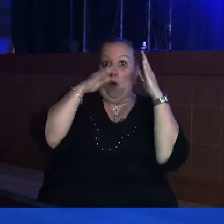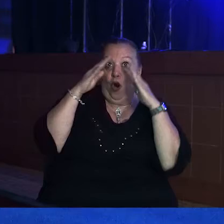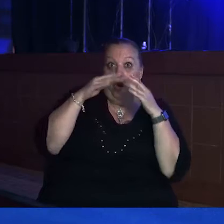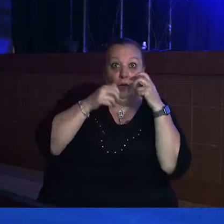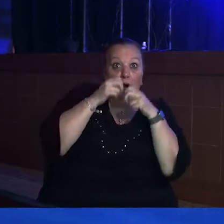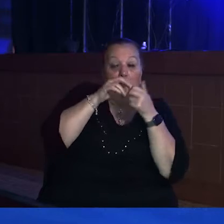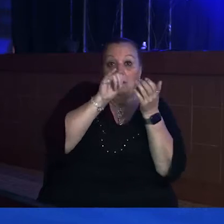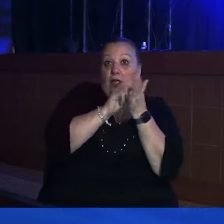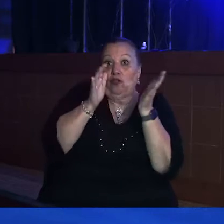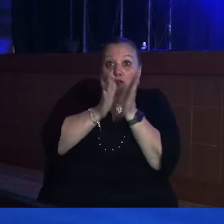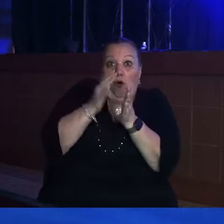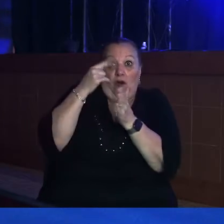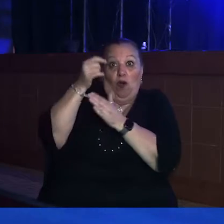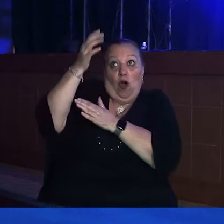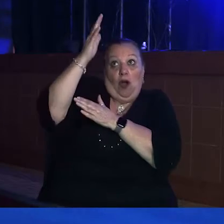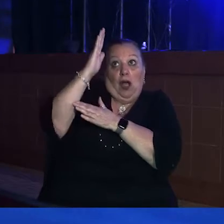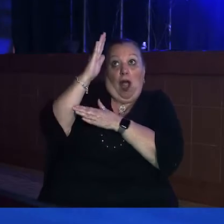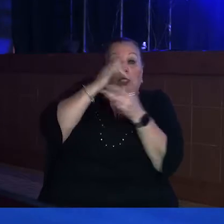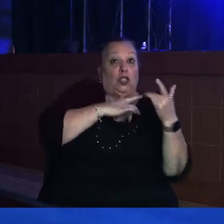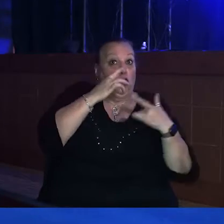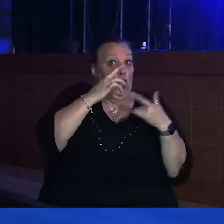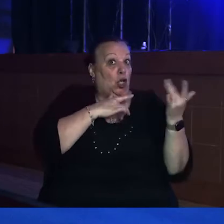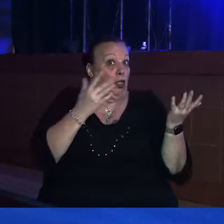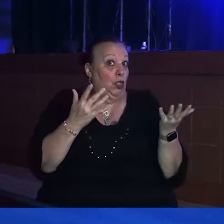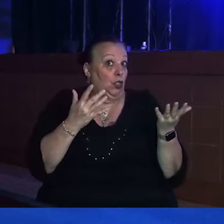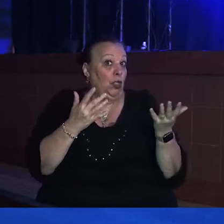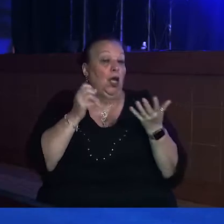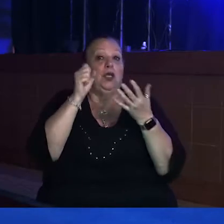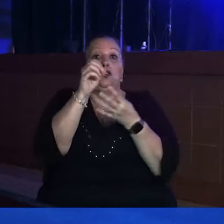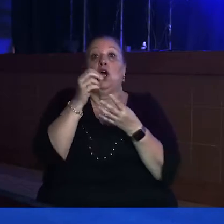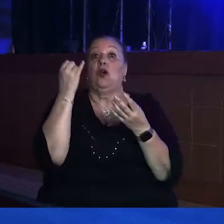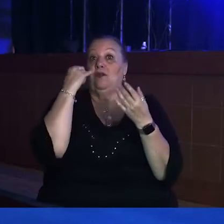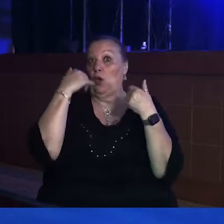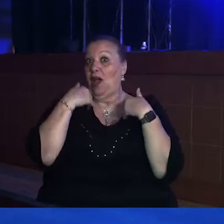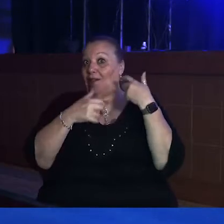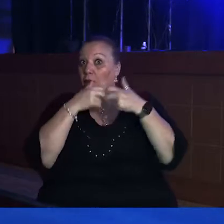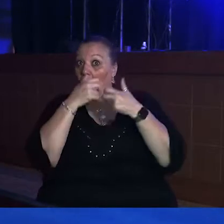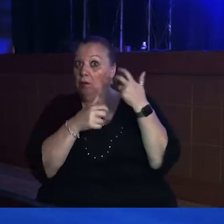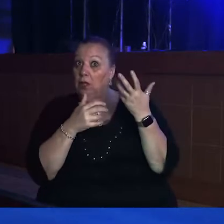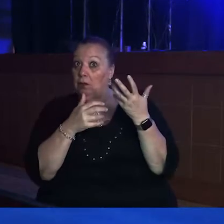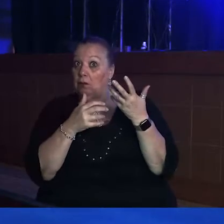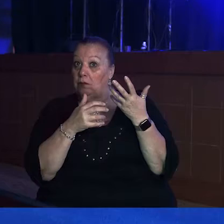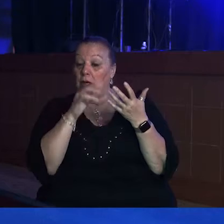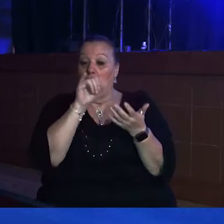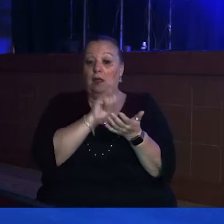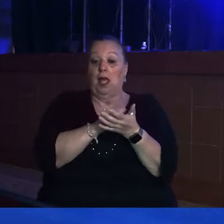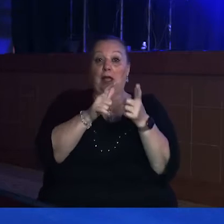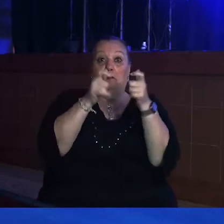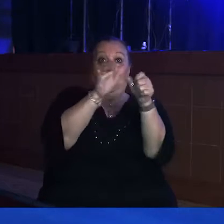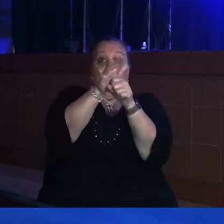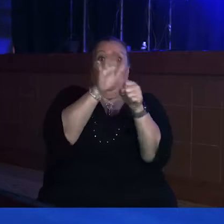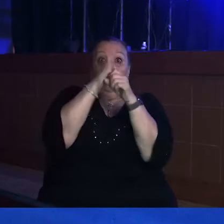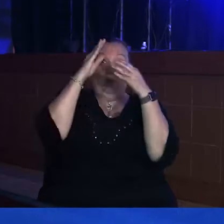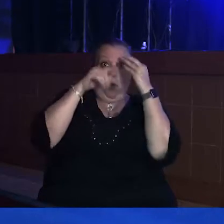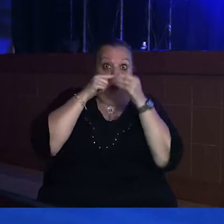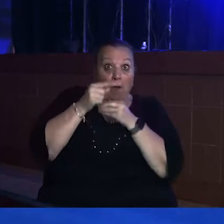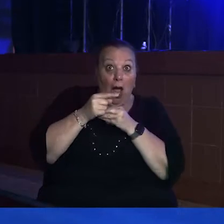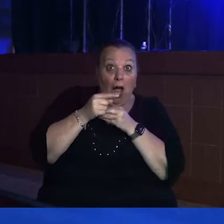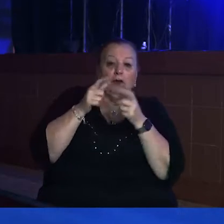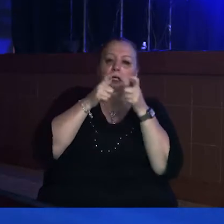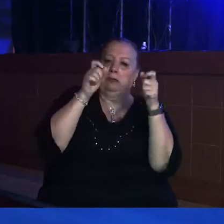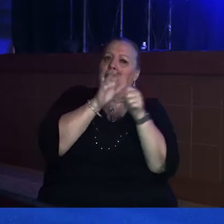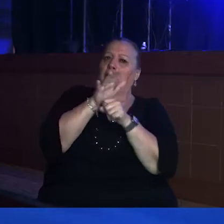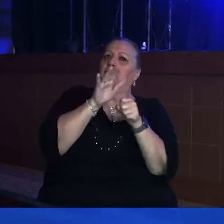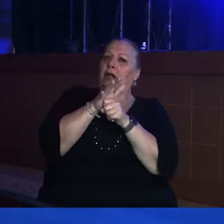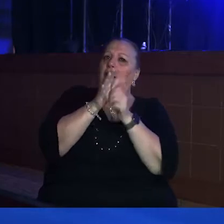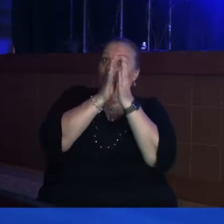small for God's concern. And so if you have a problem that is big enough to worry about, it's big enough to pray